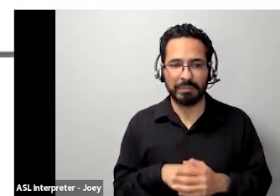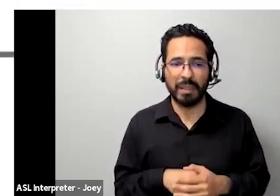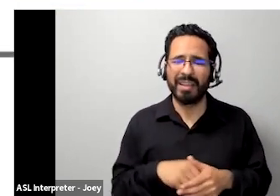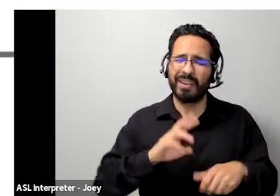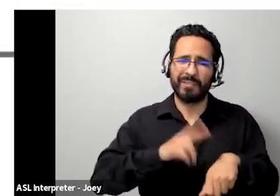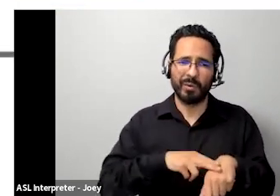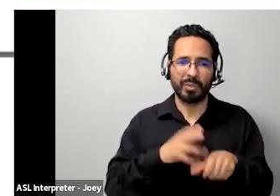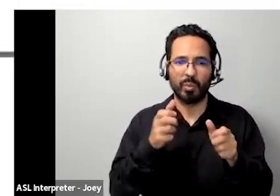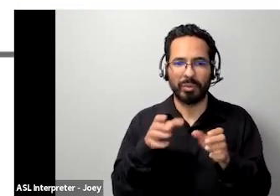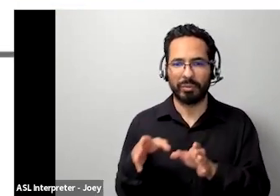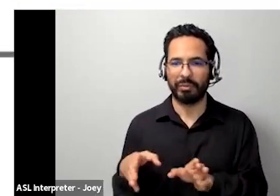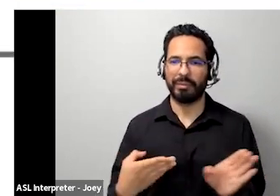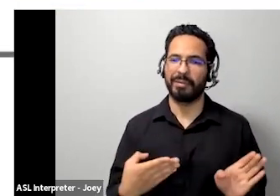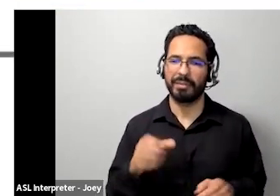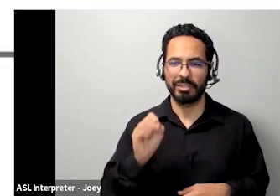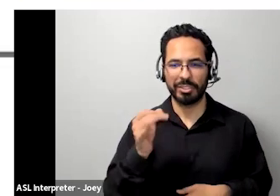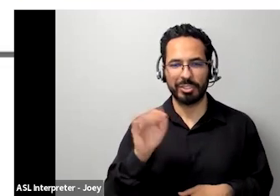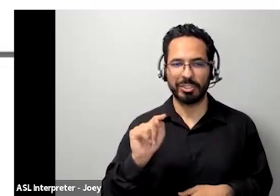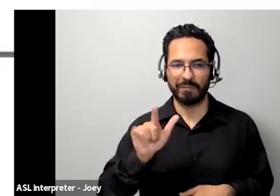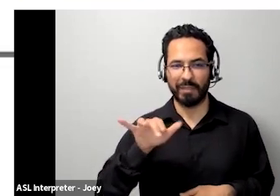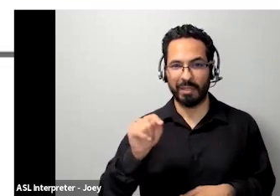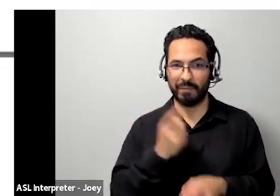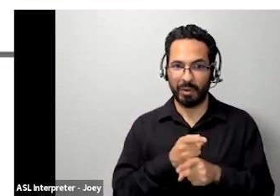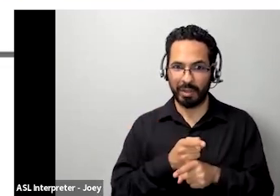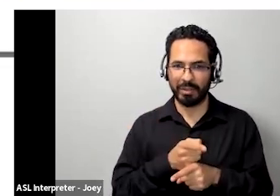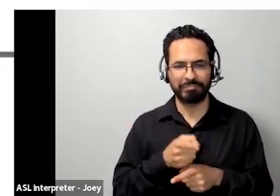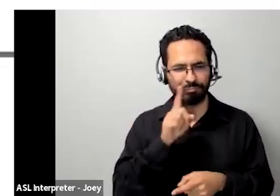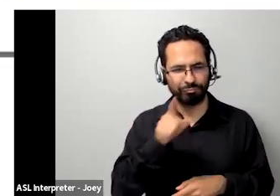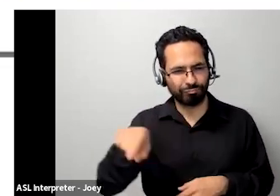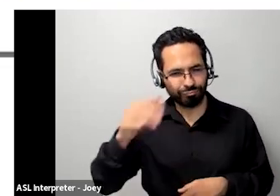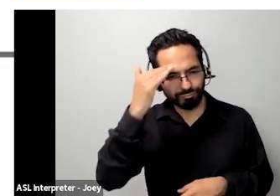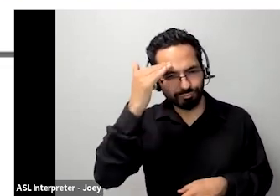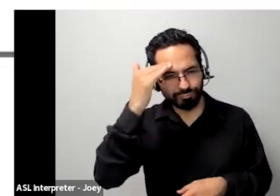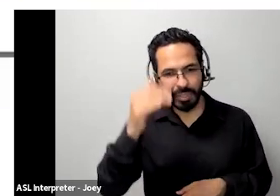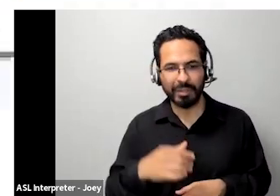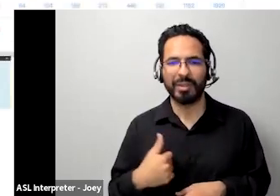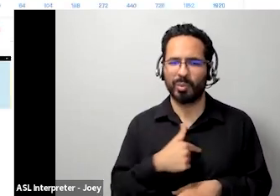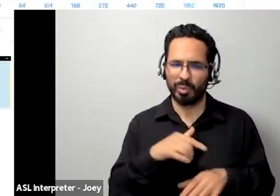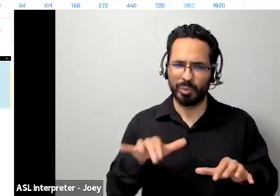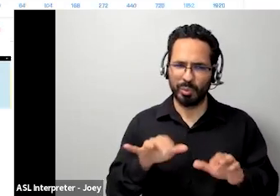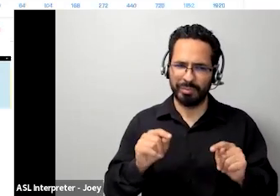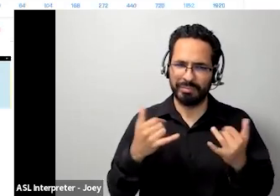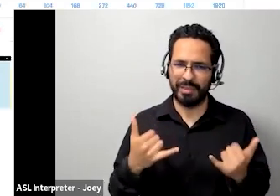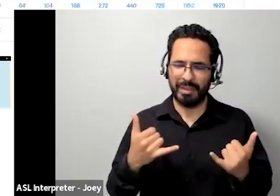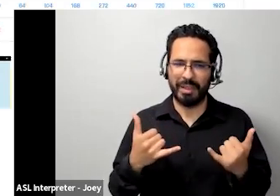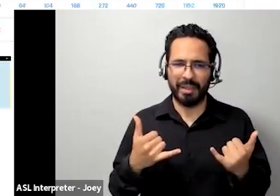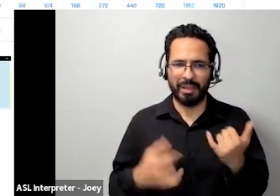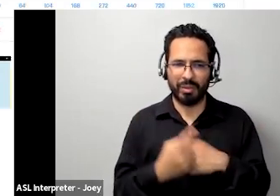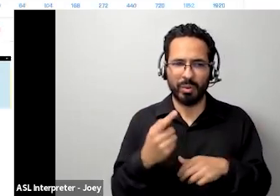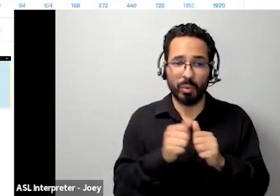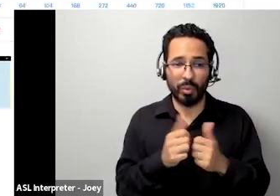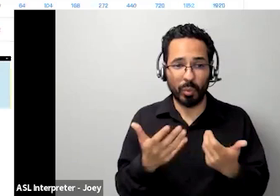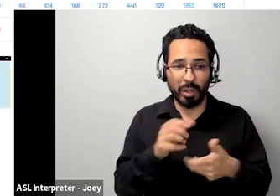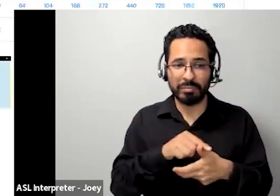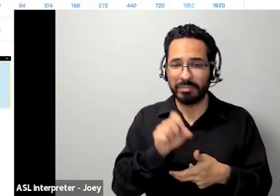wanting to ship left. I'm sure you know this concept very well. And this is something that we're doing today with our style guides,